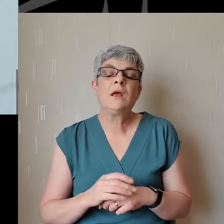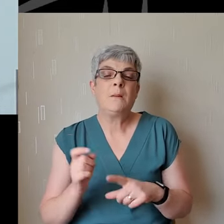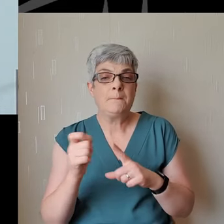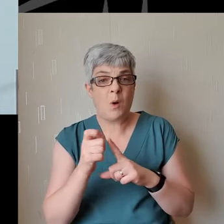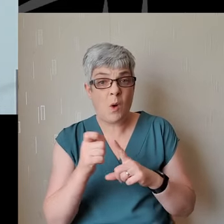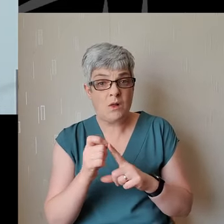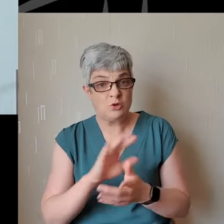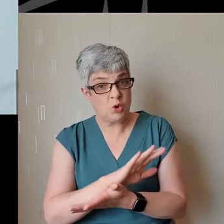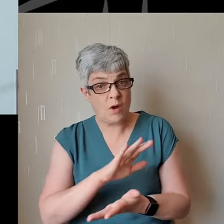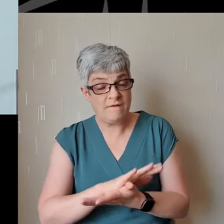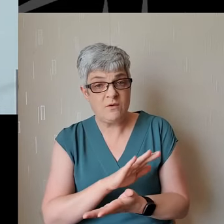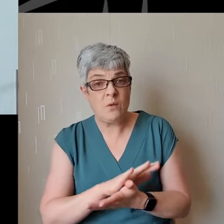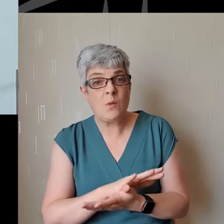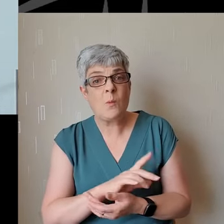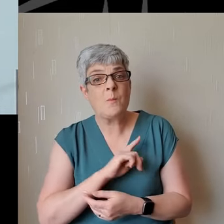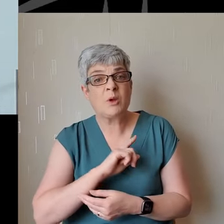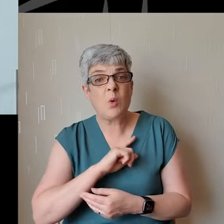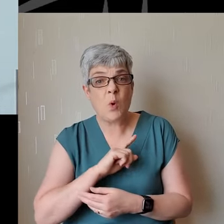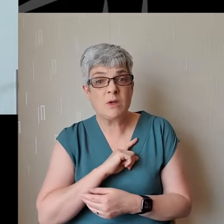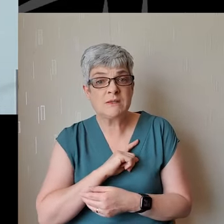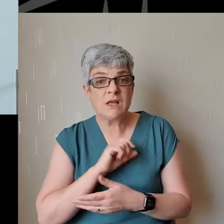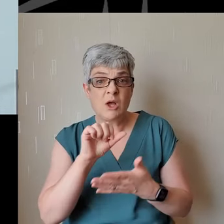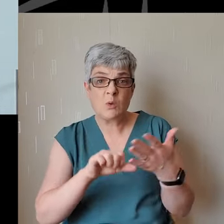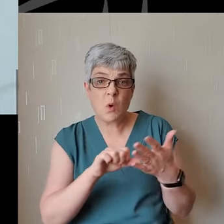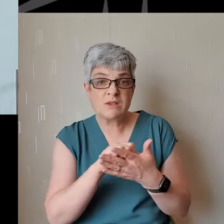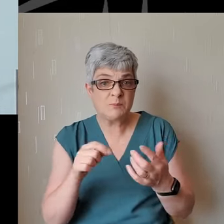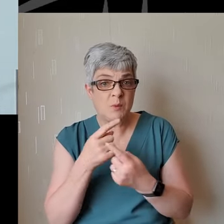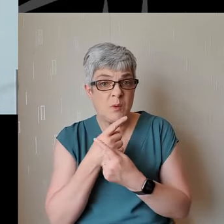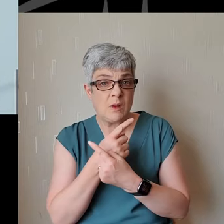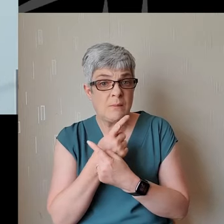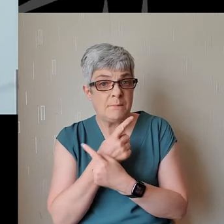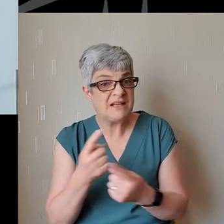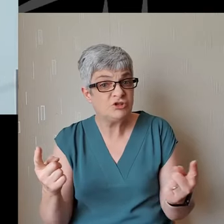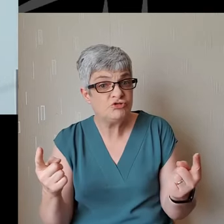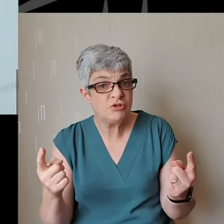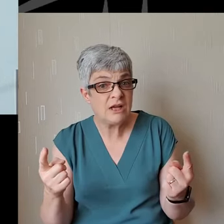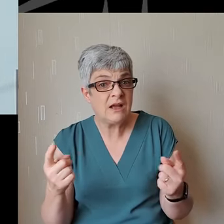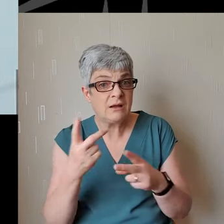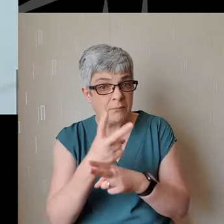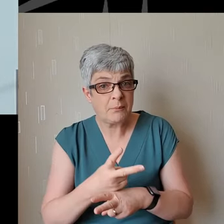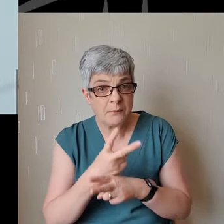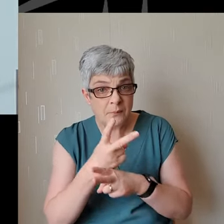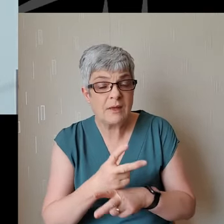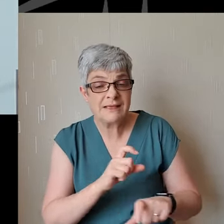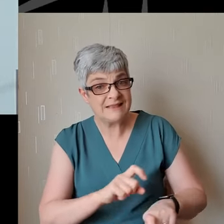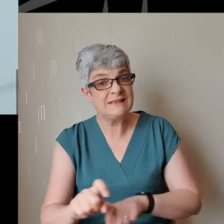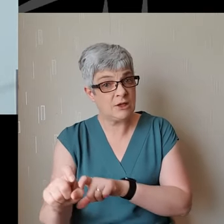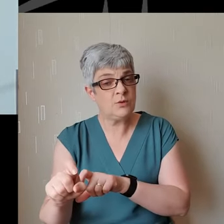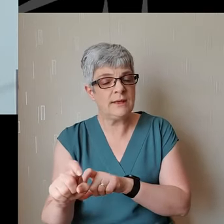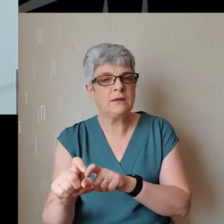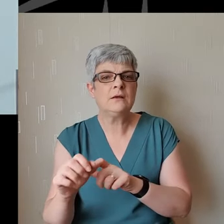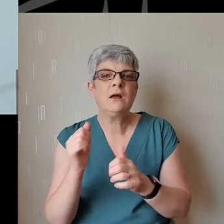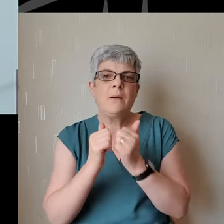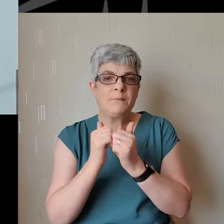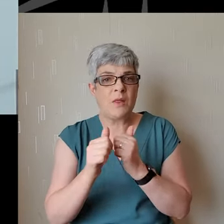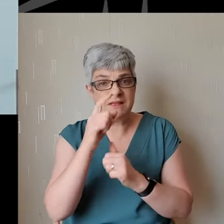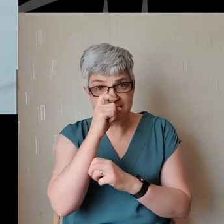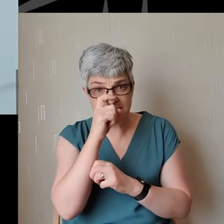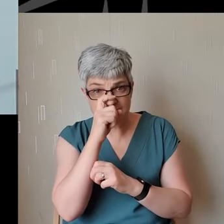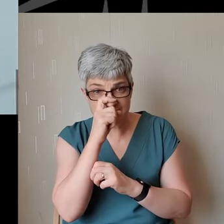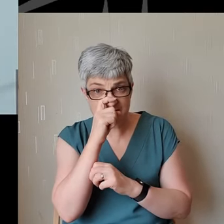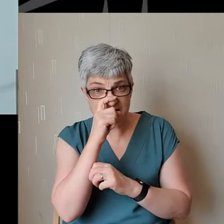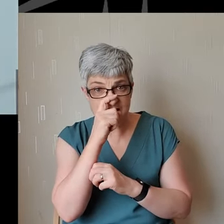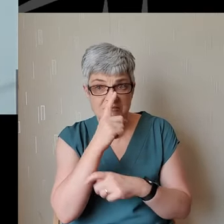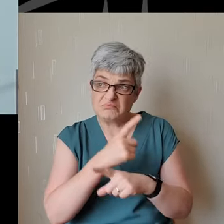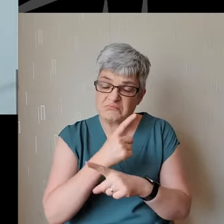is joyful because gospel ministry is continuing. Brothers and sisters are speaking out